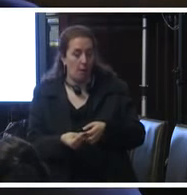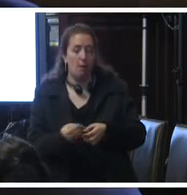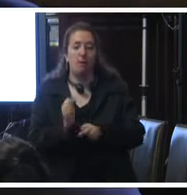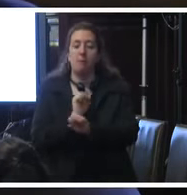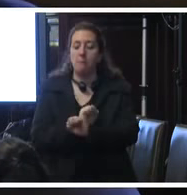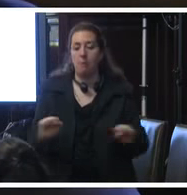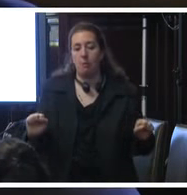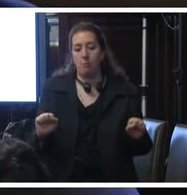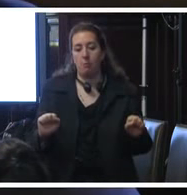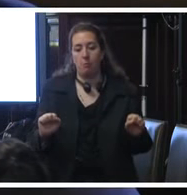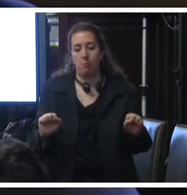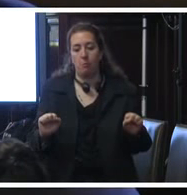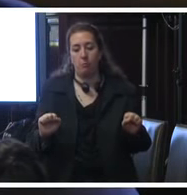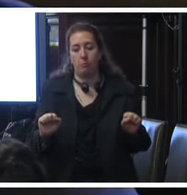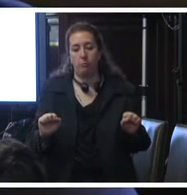accused of,